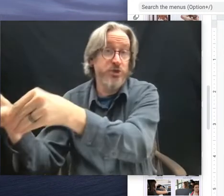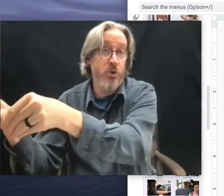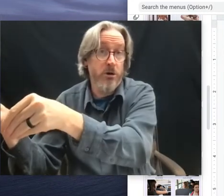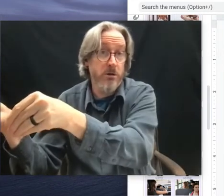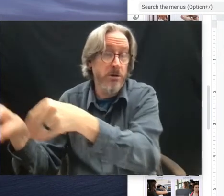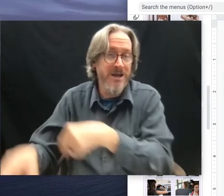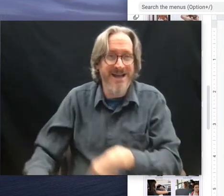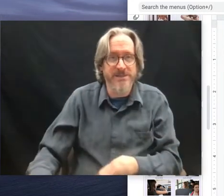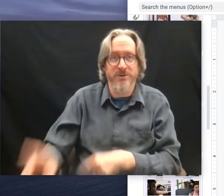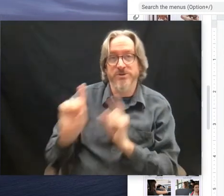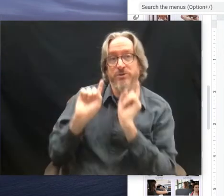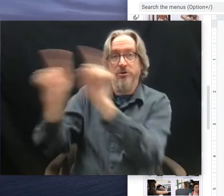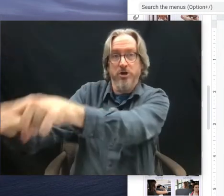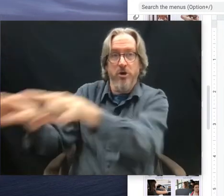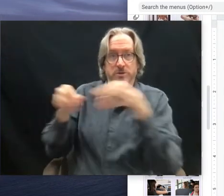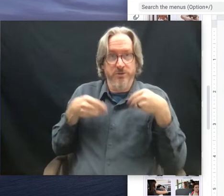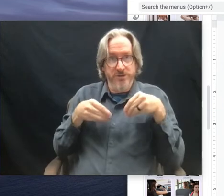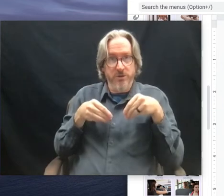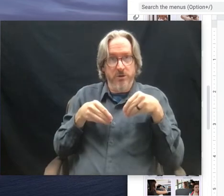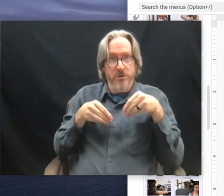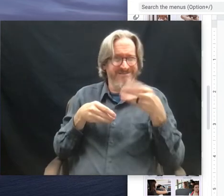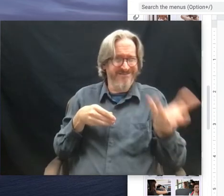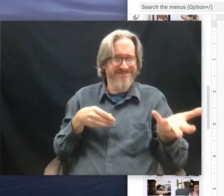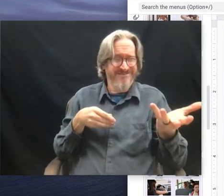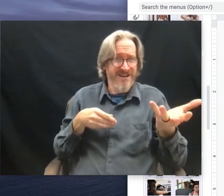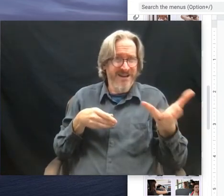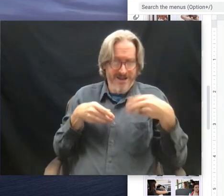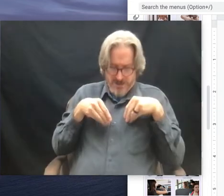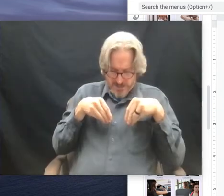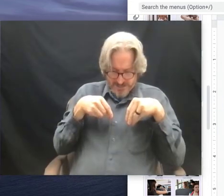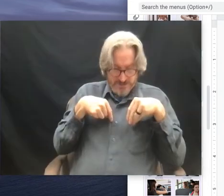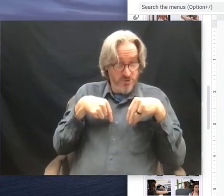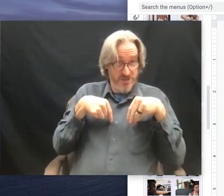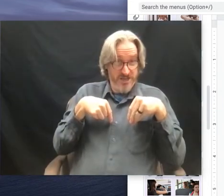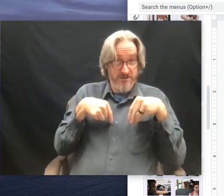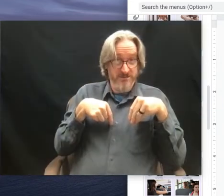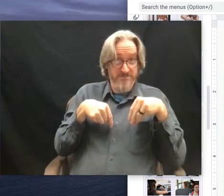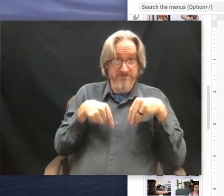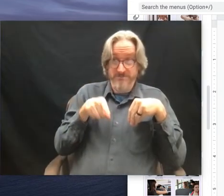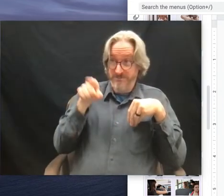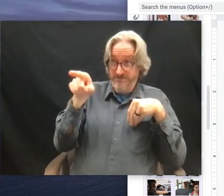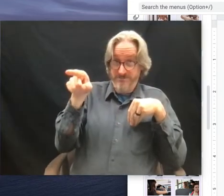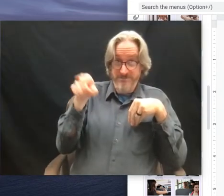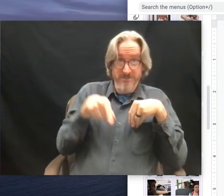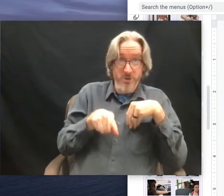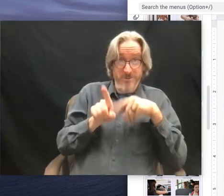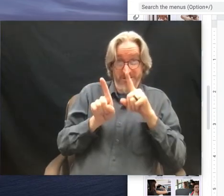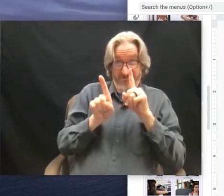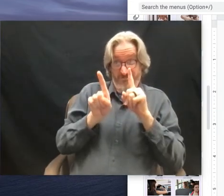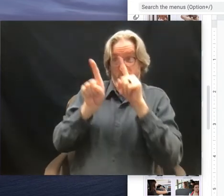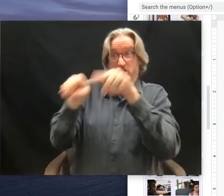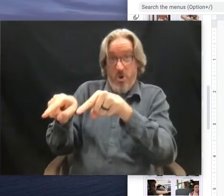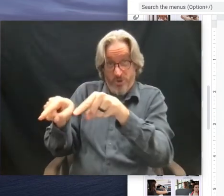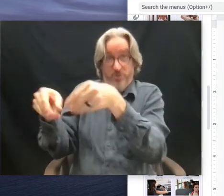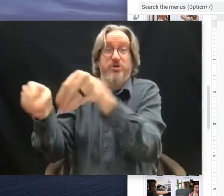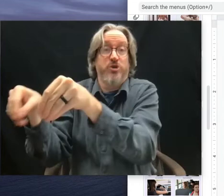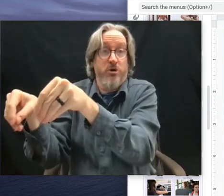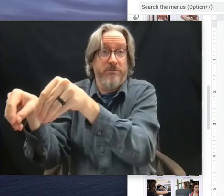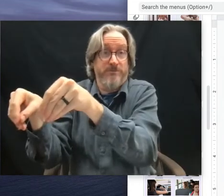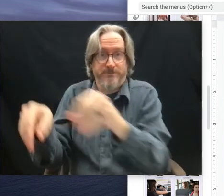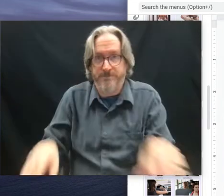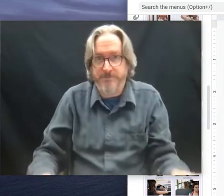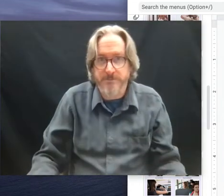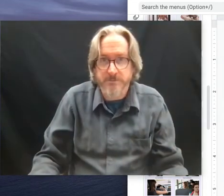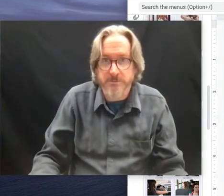to store, as opposed to go to the store, because then the store's here. You want to be go to the